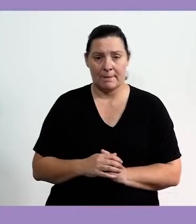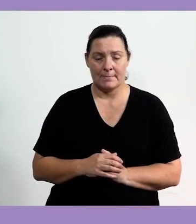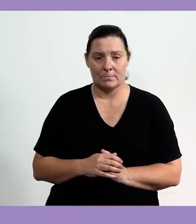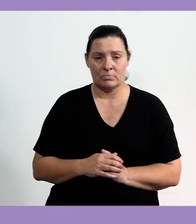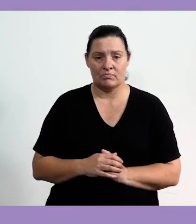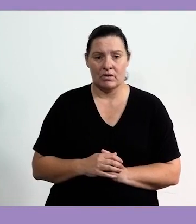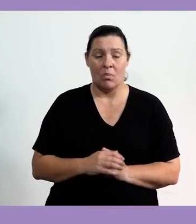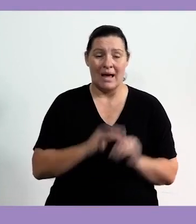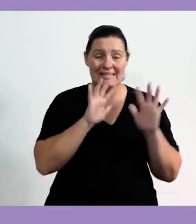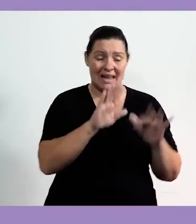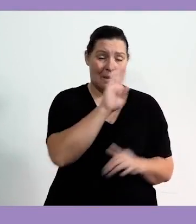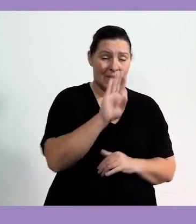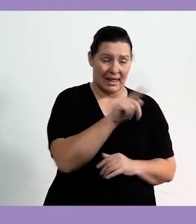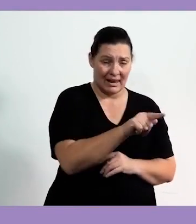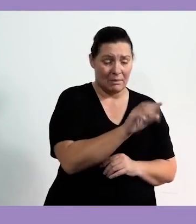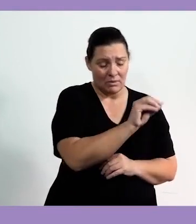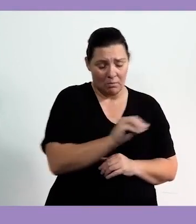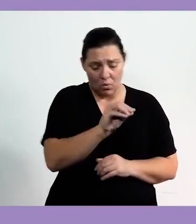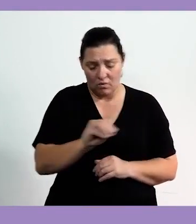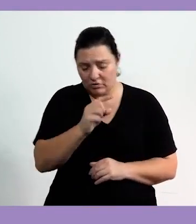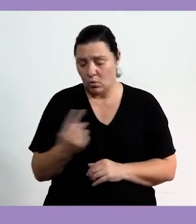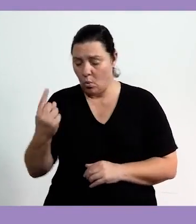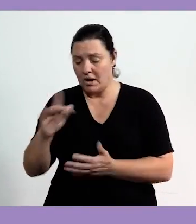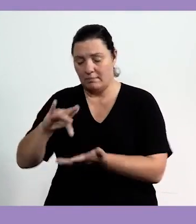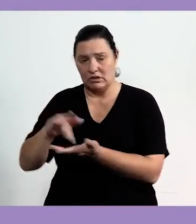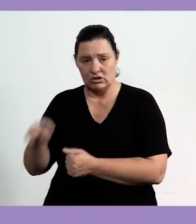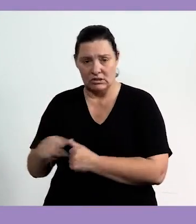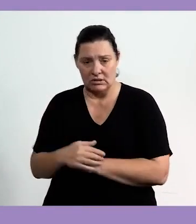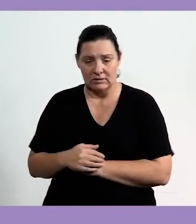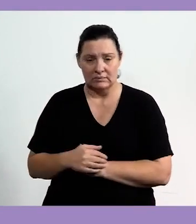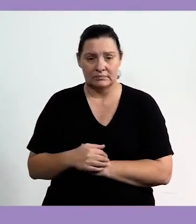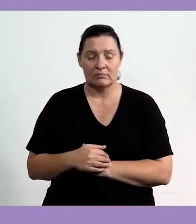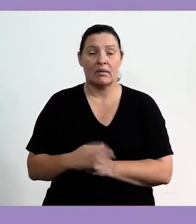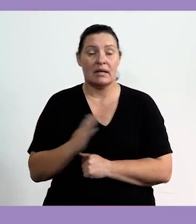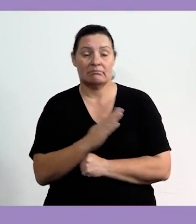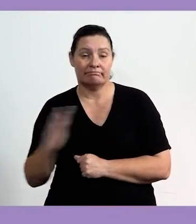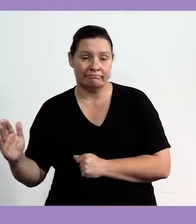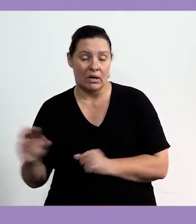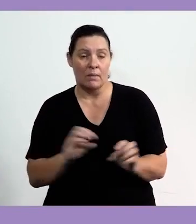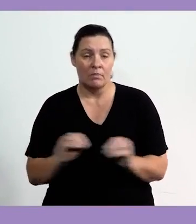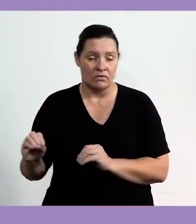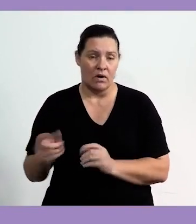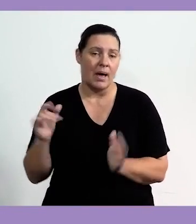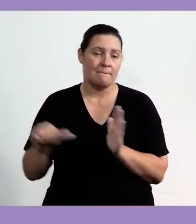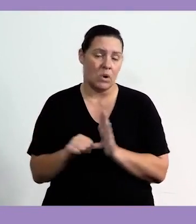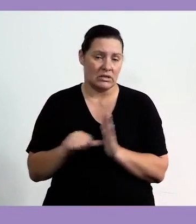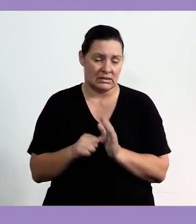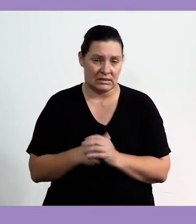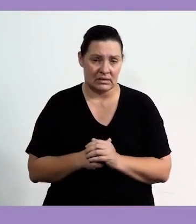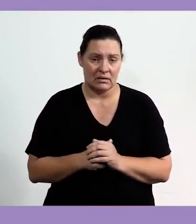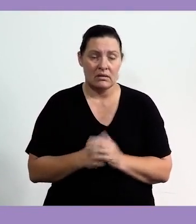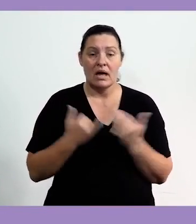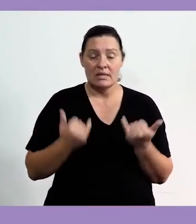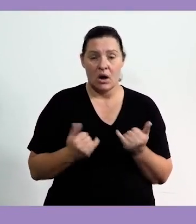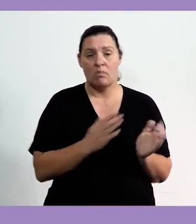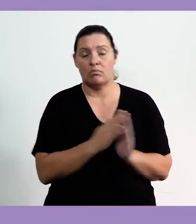3, which again is in the 10 billions position, and we are shifting it to the ones. And also the direction that we are shifting is